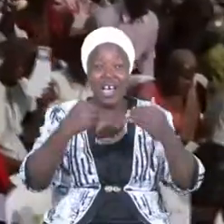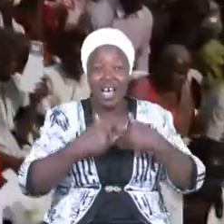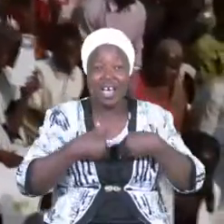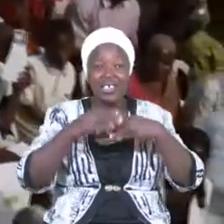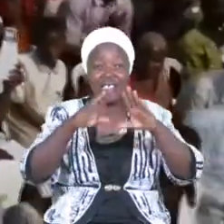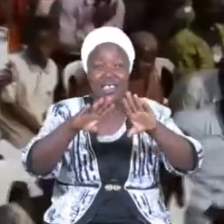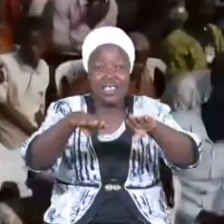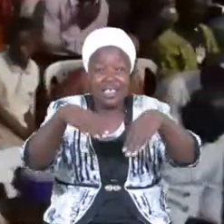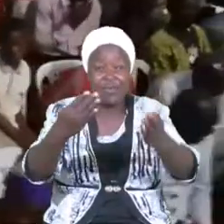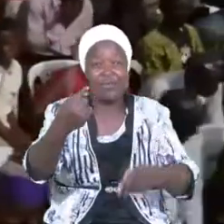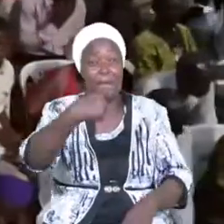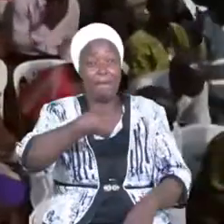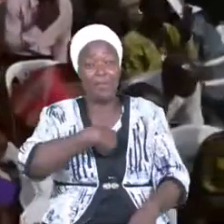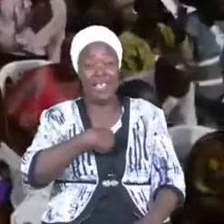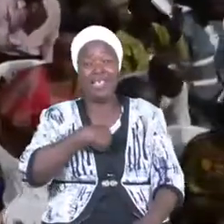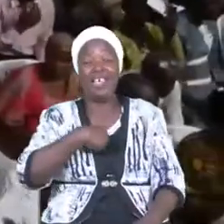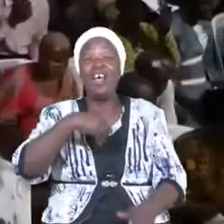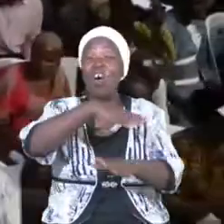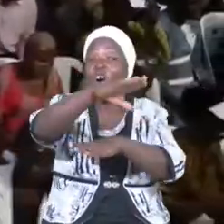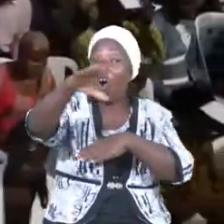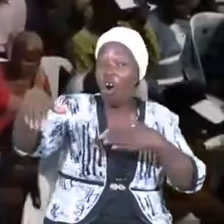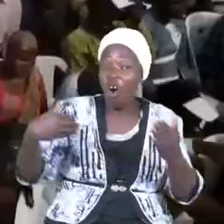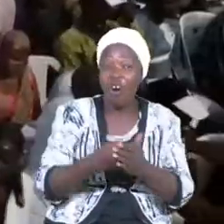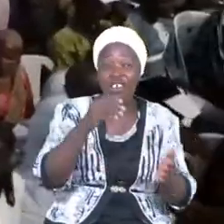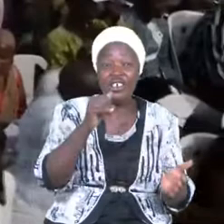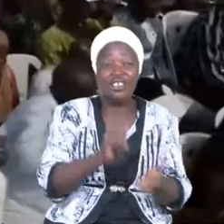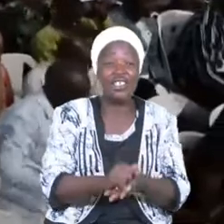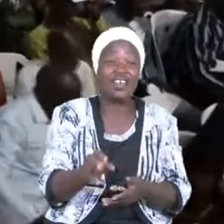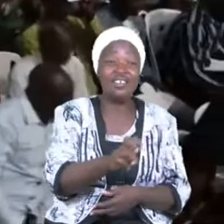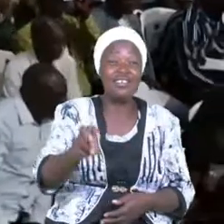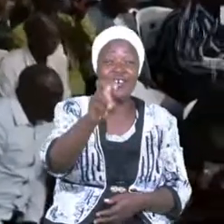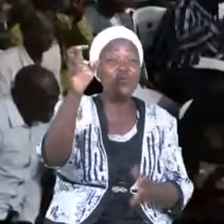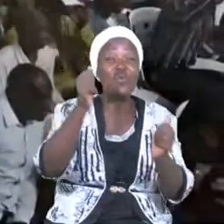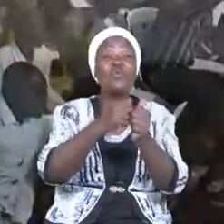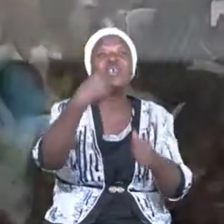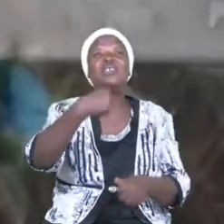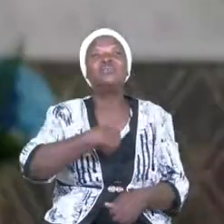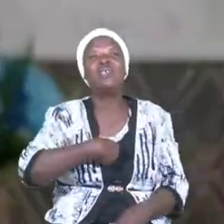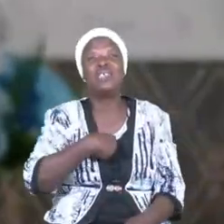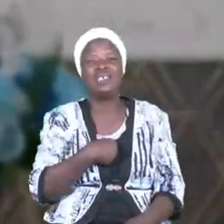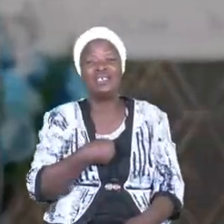me all that sail with me.